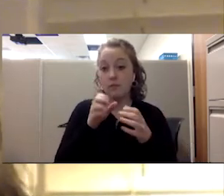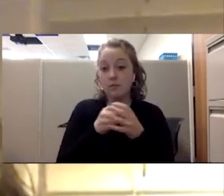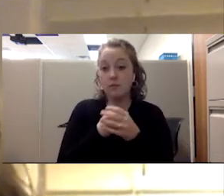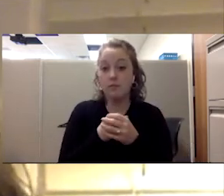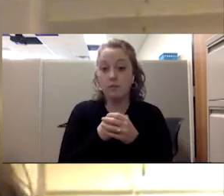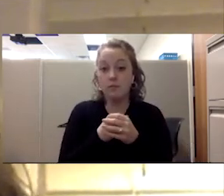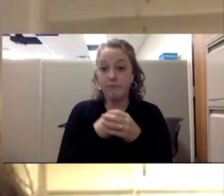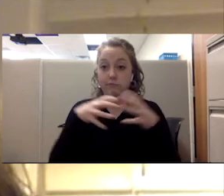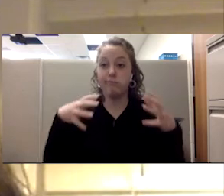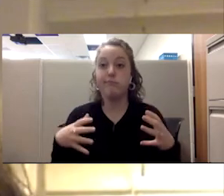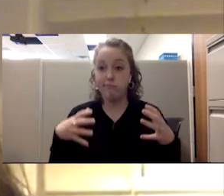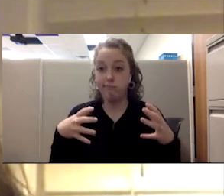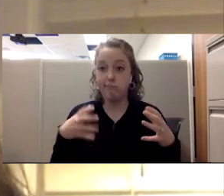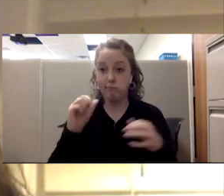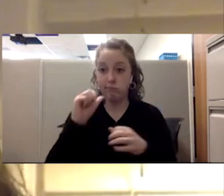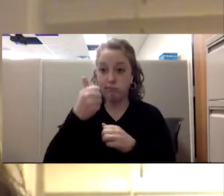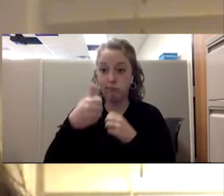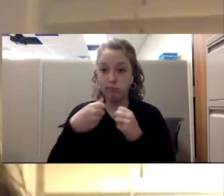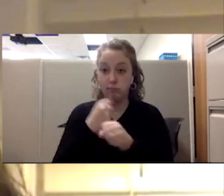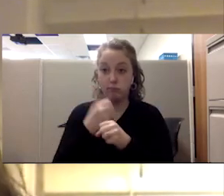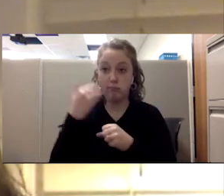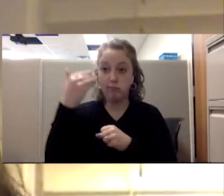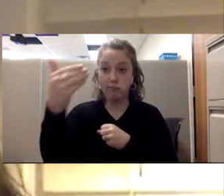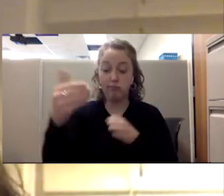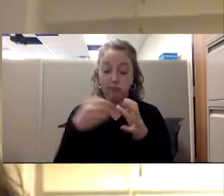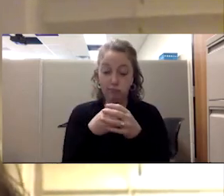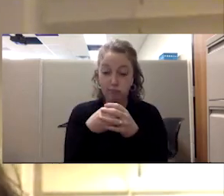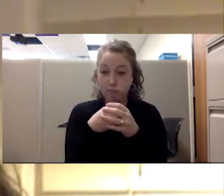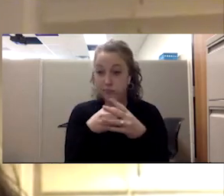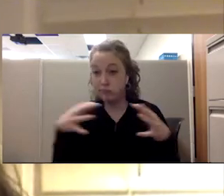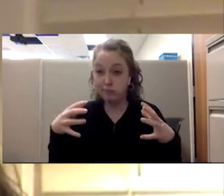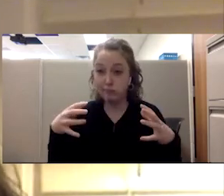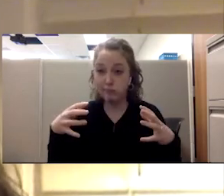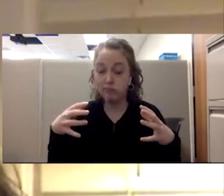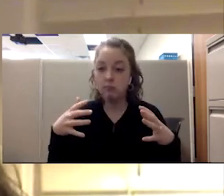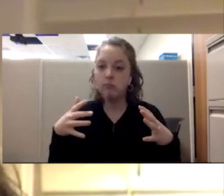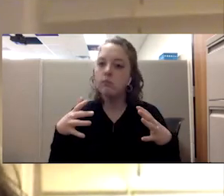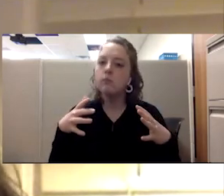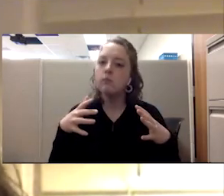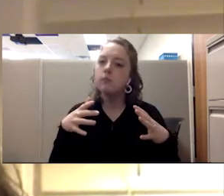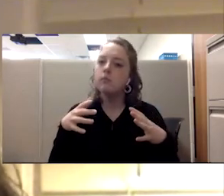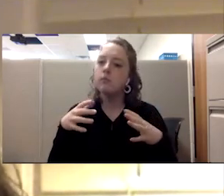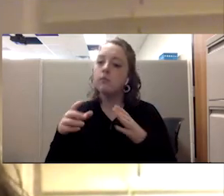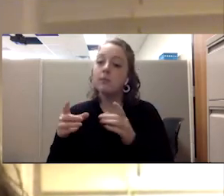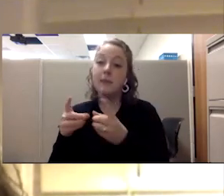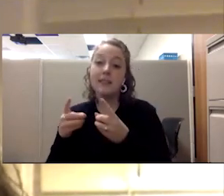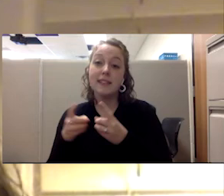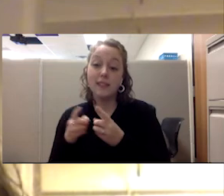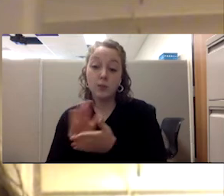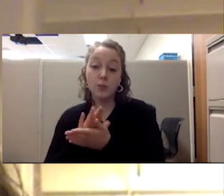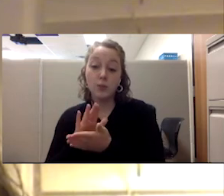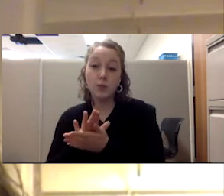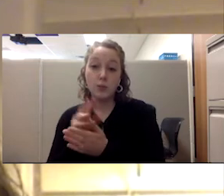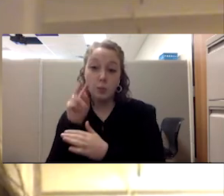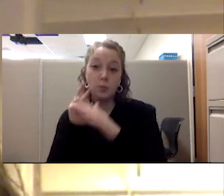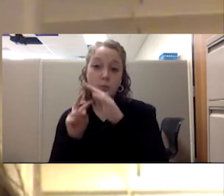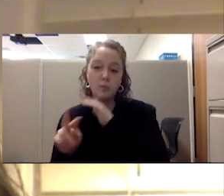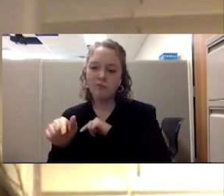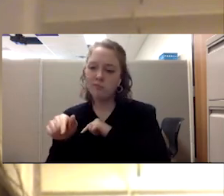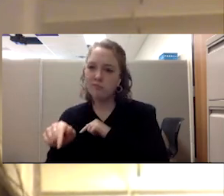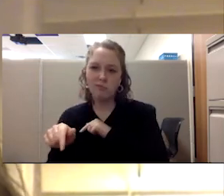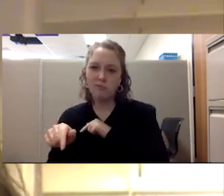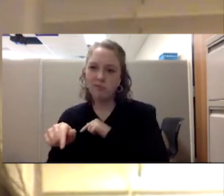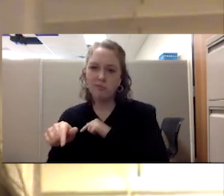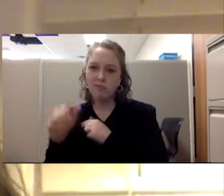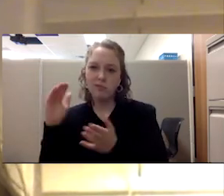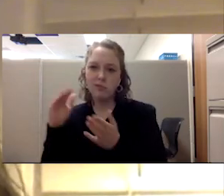over the next 10 years. And that doesn't seem to be reflected in these projections for the schools. And what's the disconnect